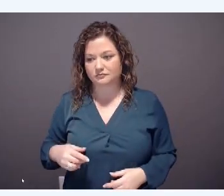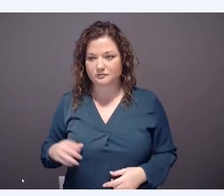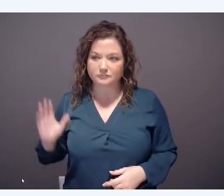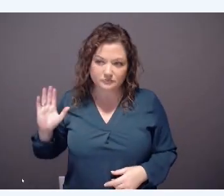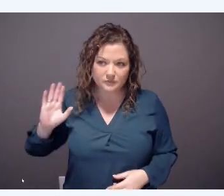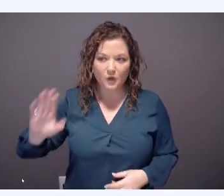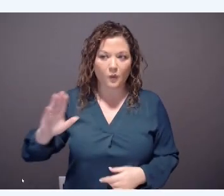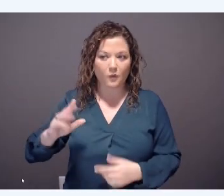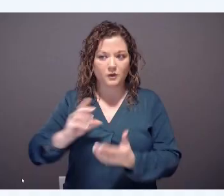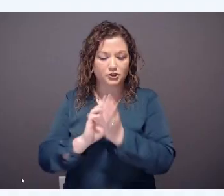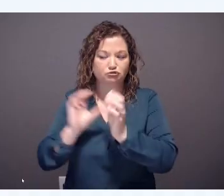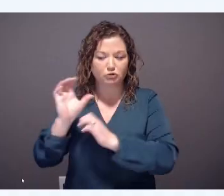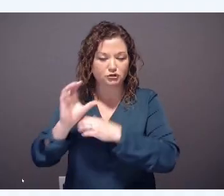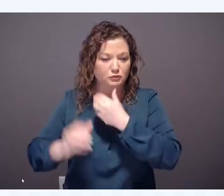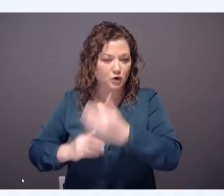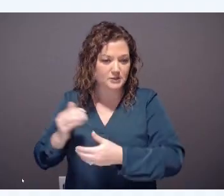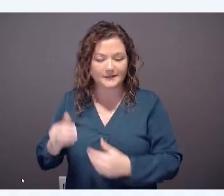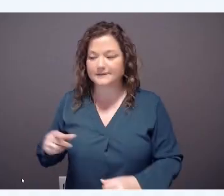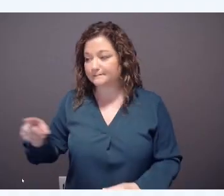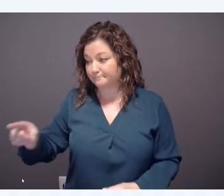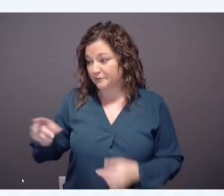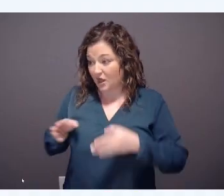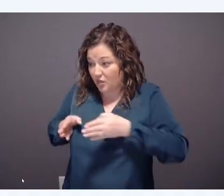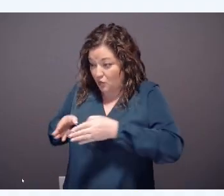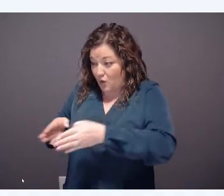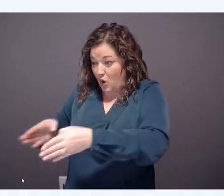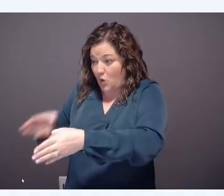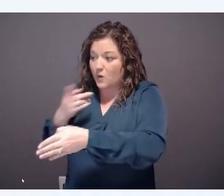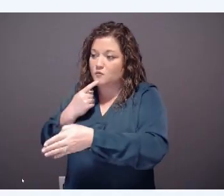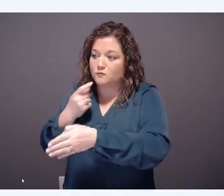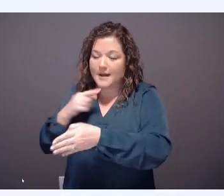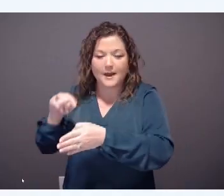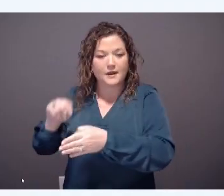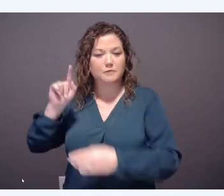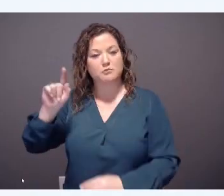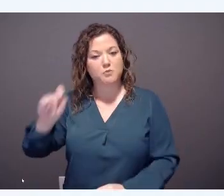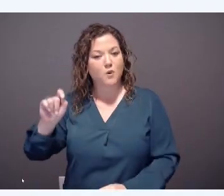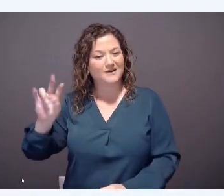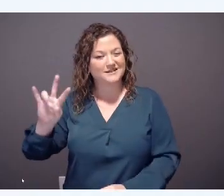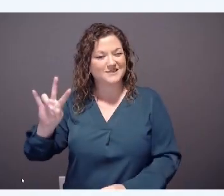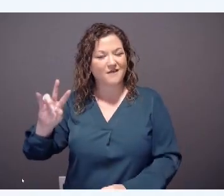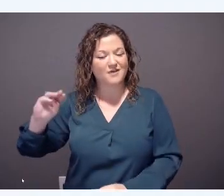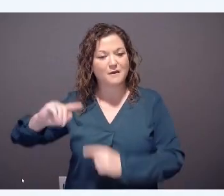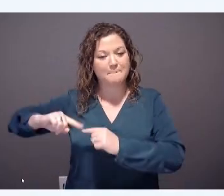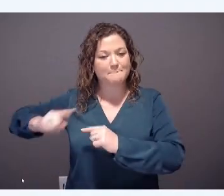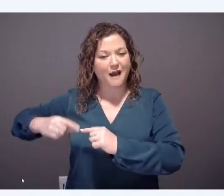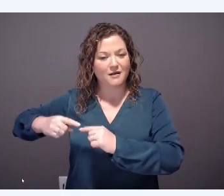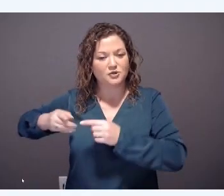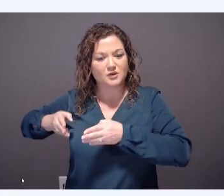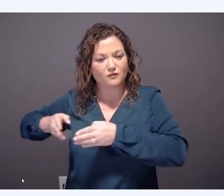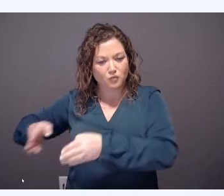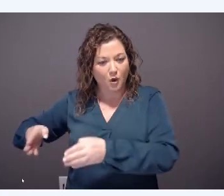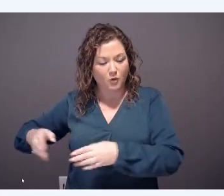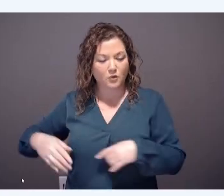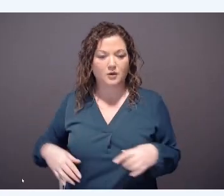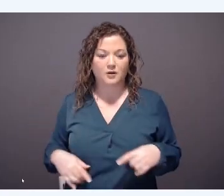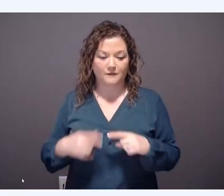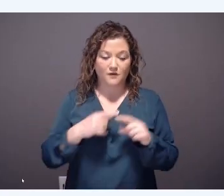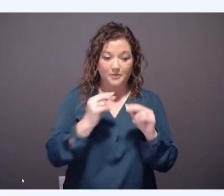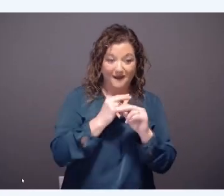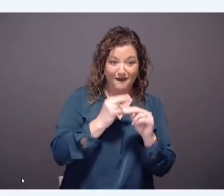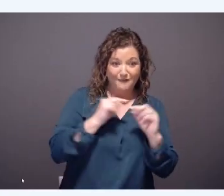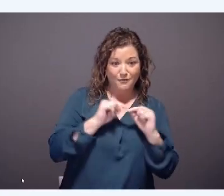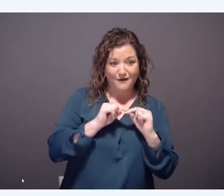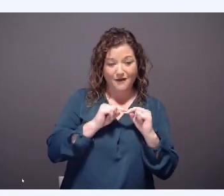process. So this is the entry road. It's 0.7 miles of pavement that get us from the highway through the scale house to